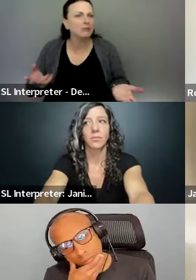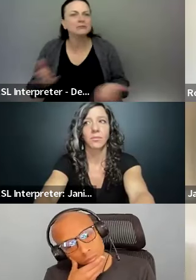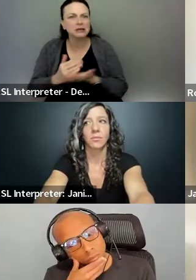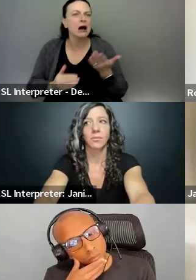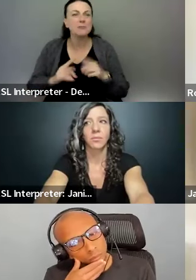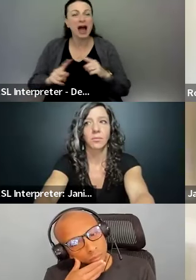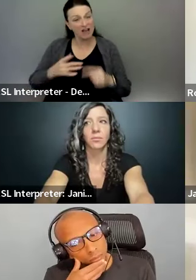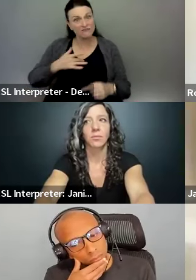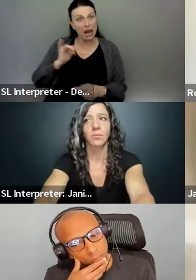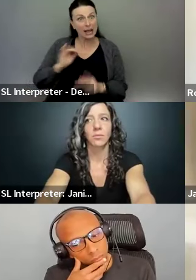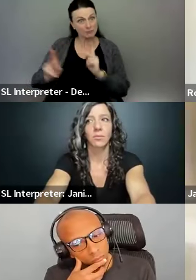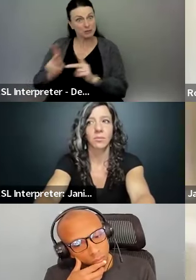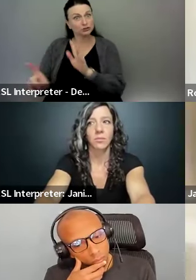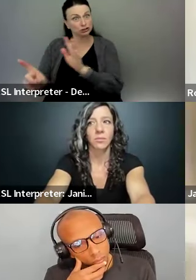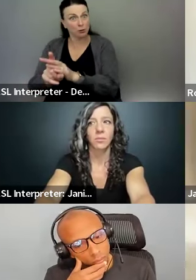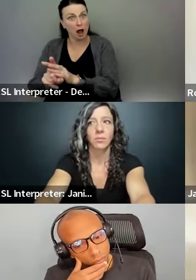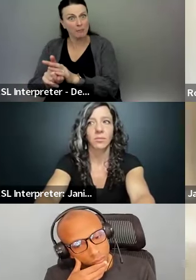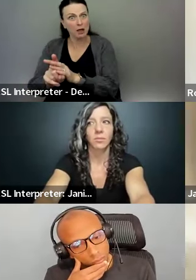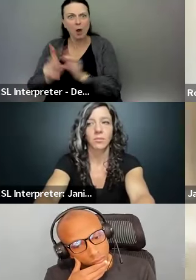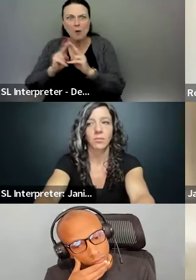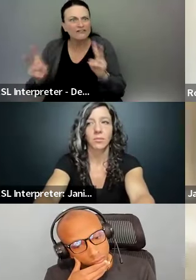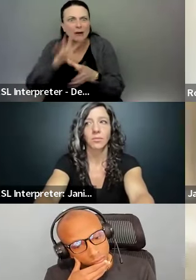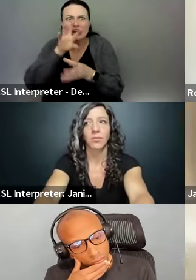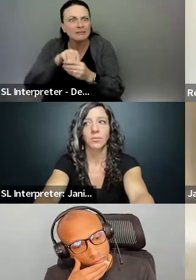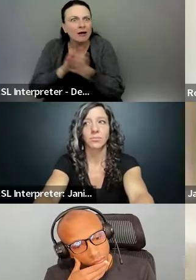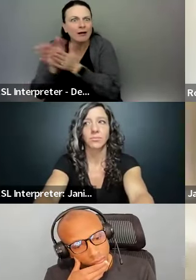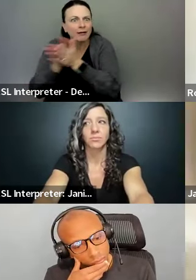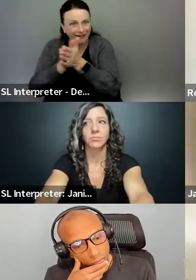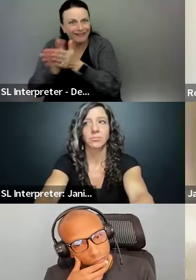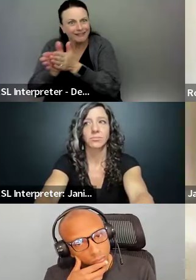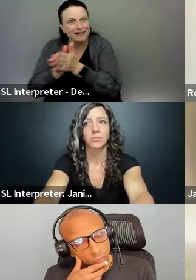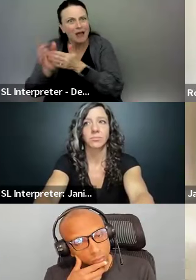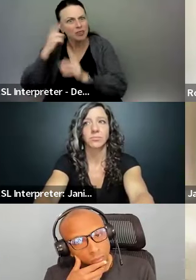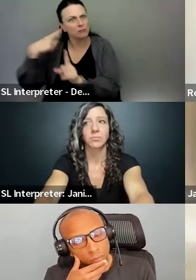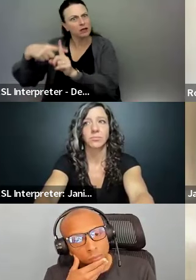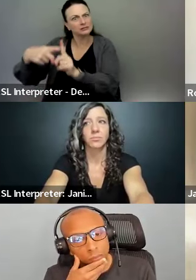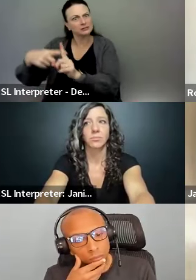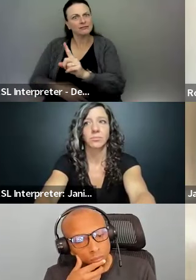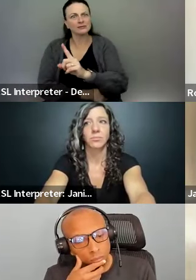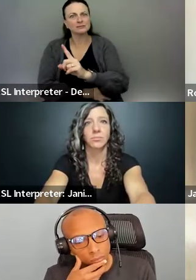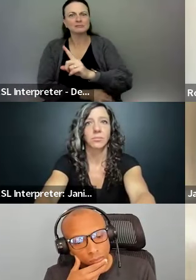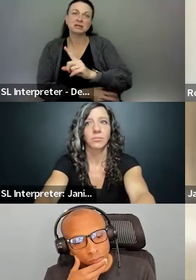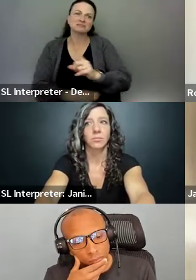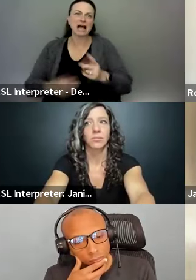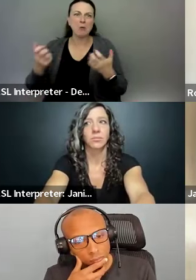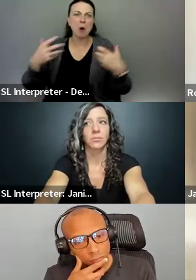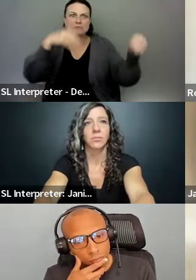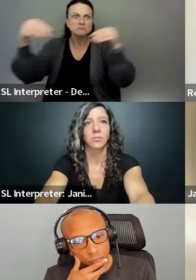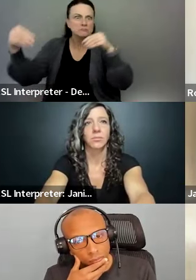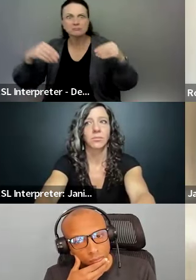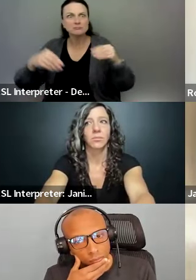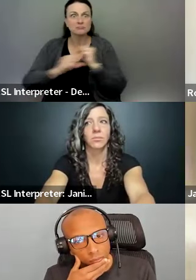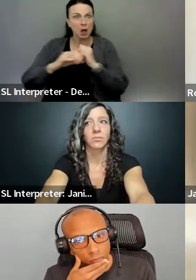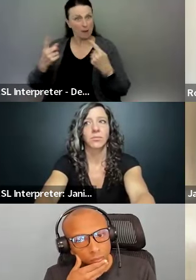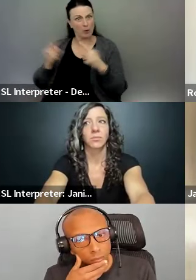that, I felt that the people that were there were very engaged. So I think we accomplished our